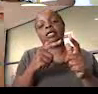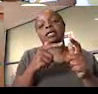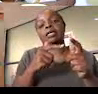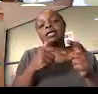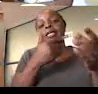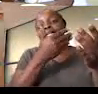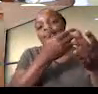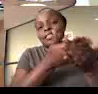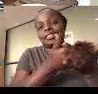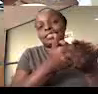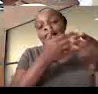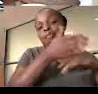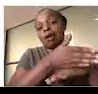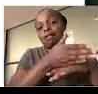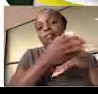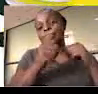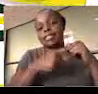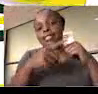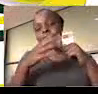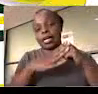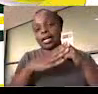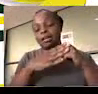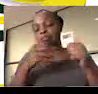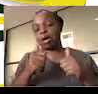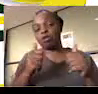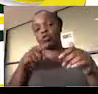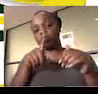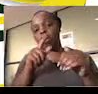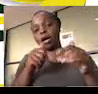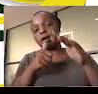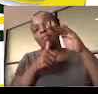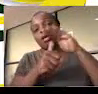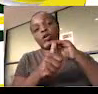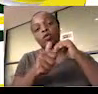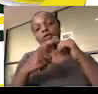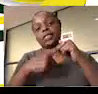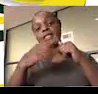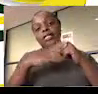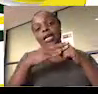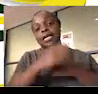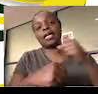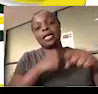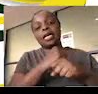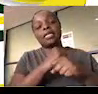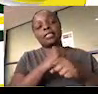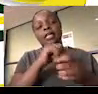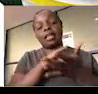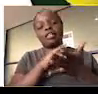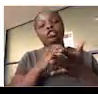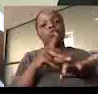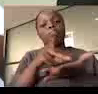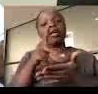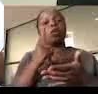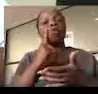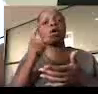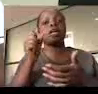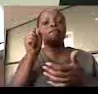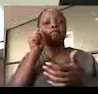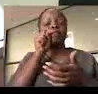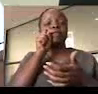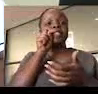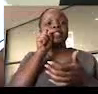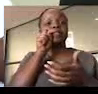cover? Yes. The third cover is for family, and it involves father,